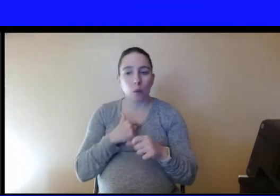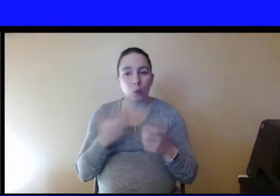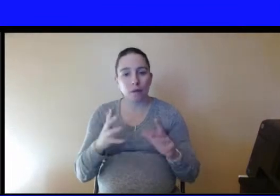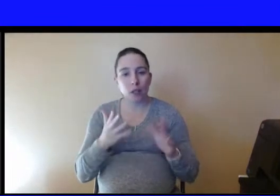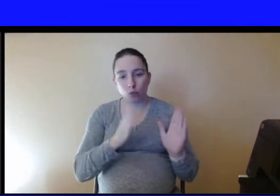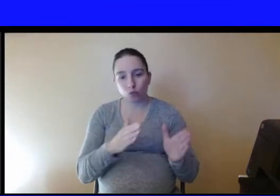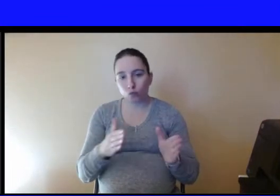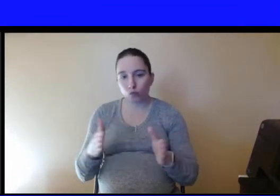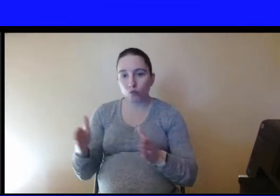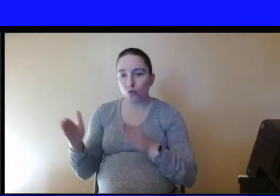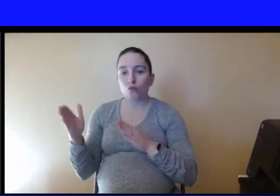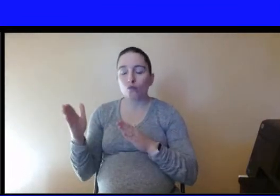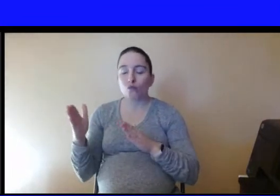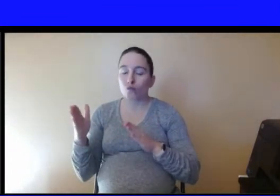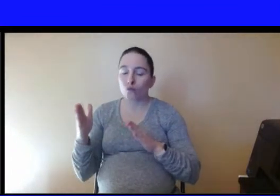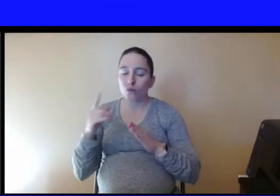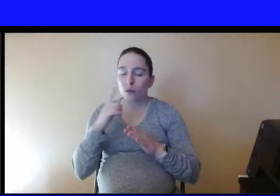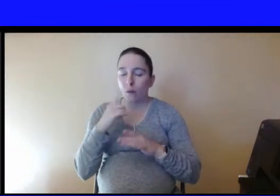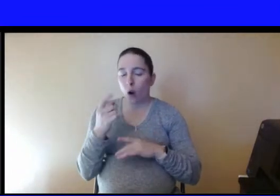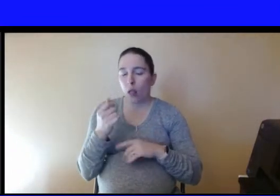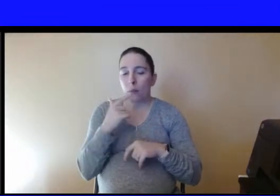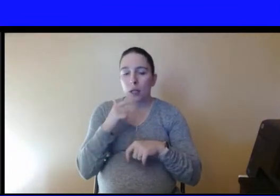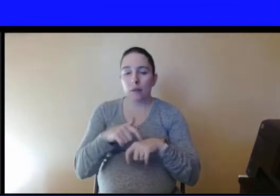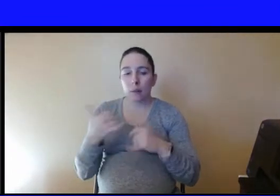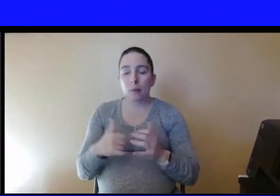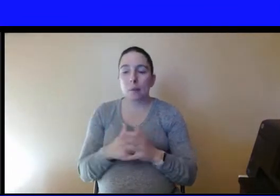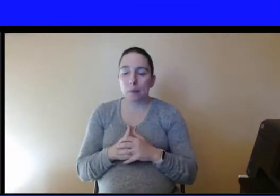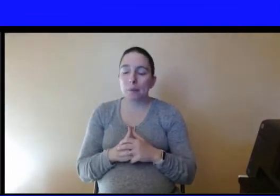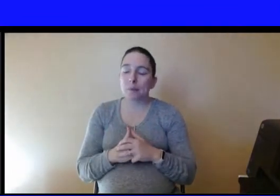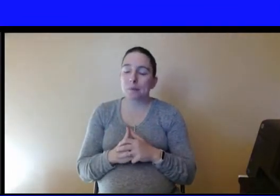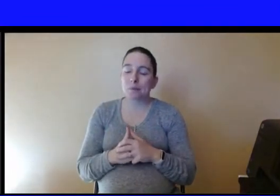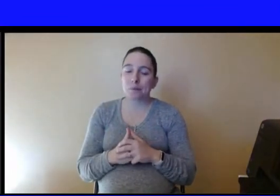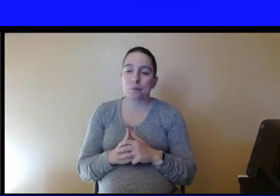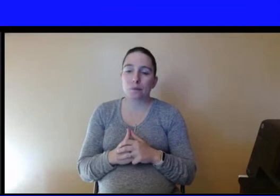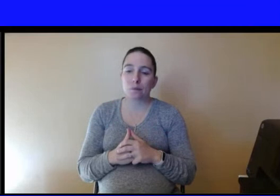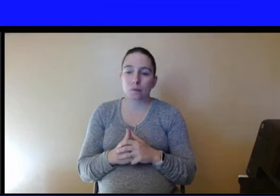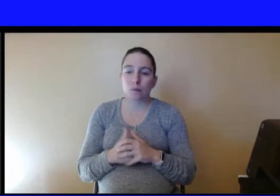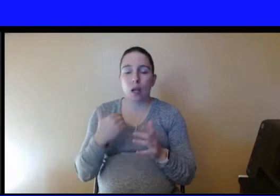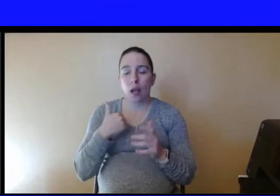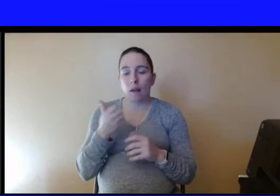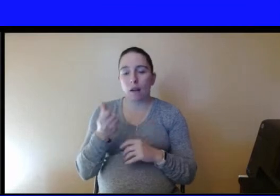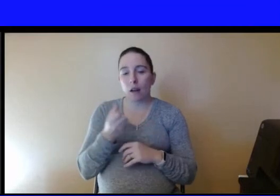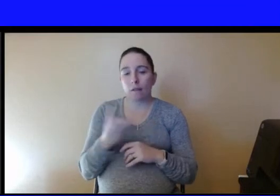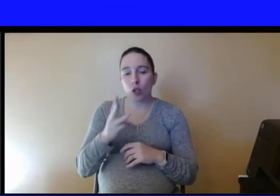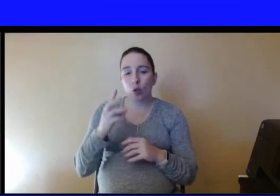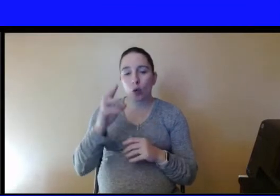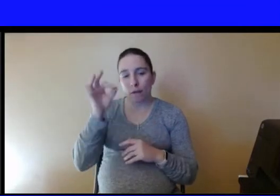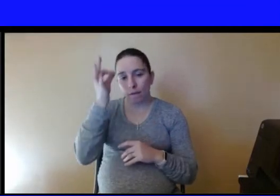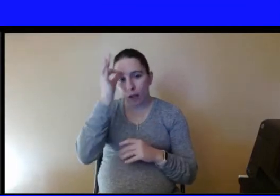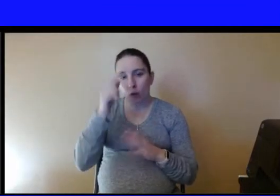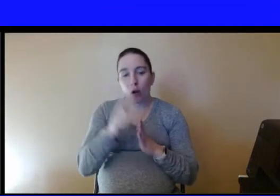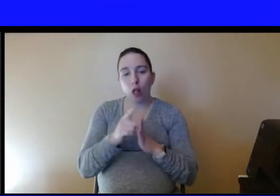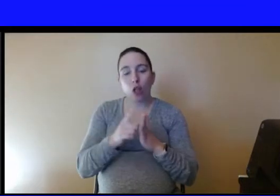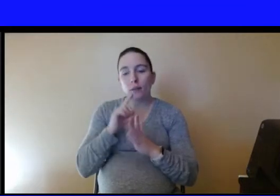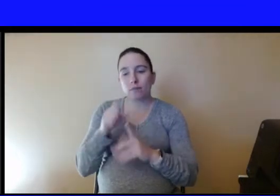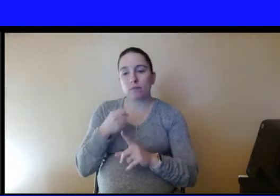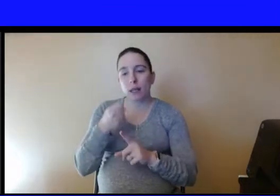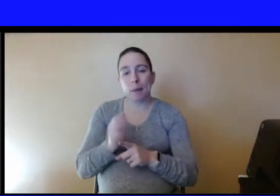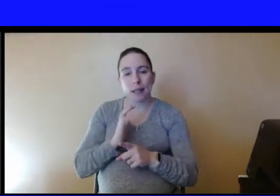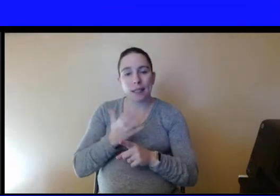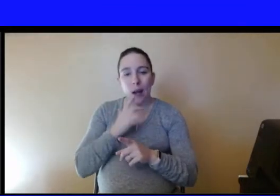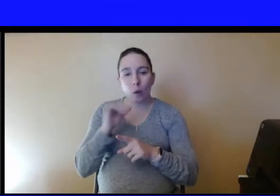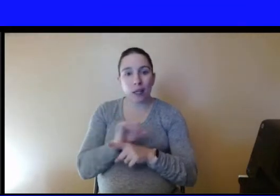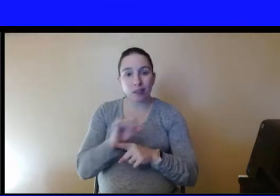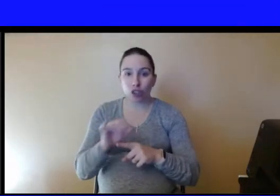though they are covered. There are 2 federal rules that are going into effect: Transparency and Coverage Act and No Surprise Act,